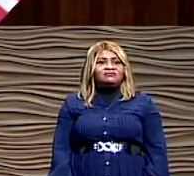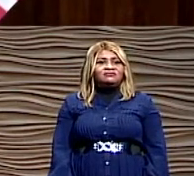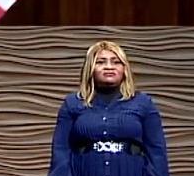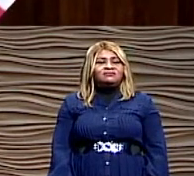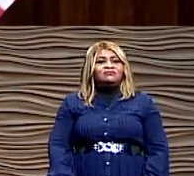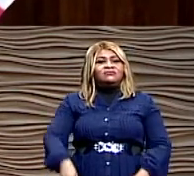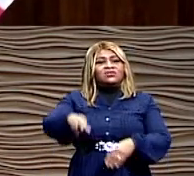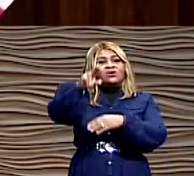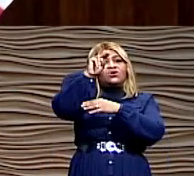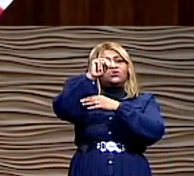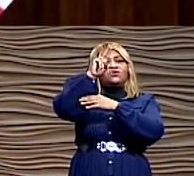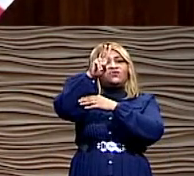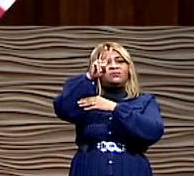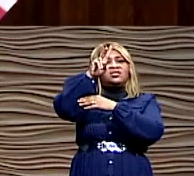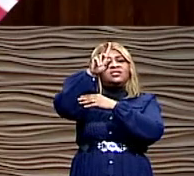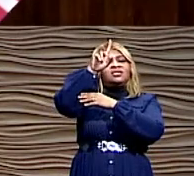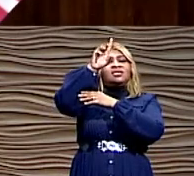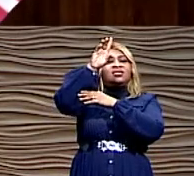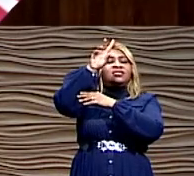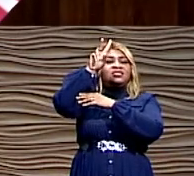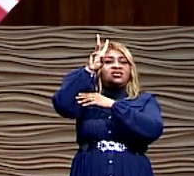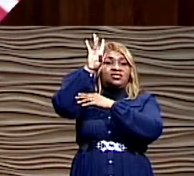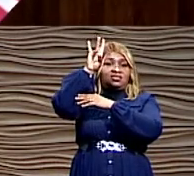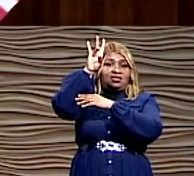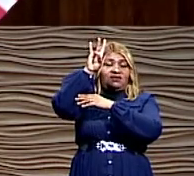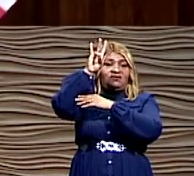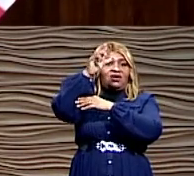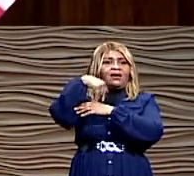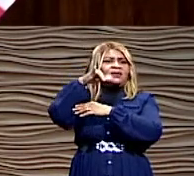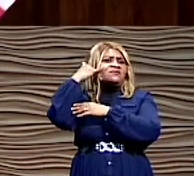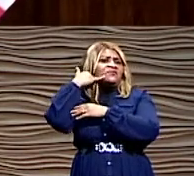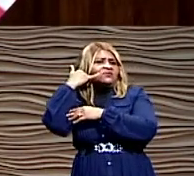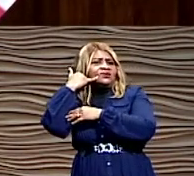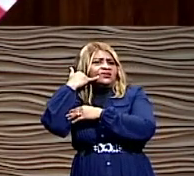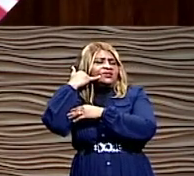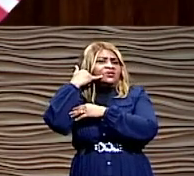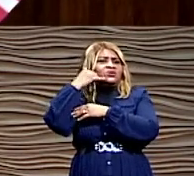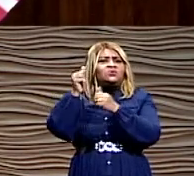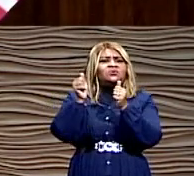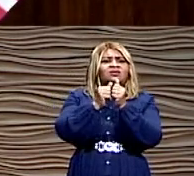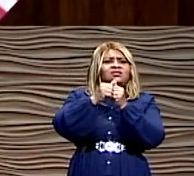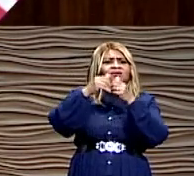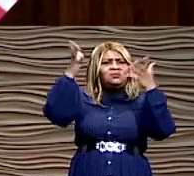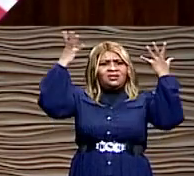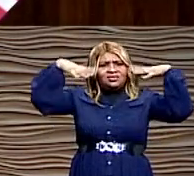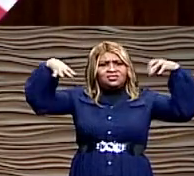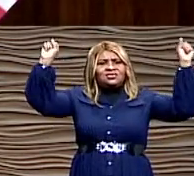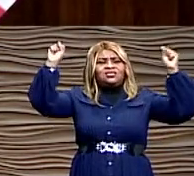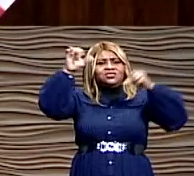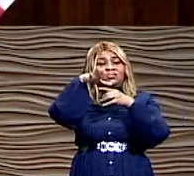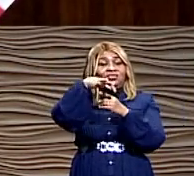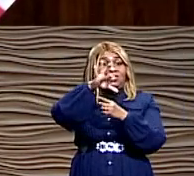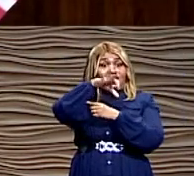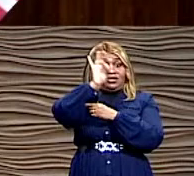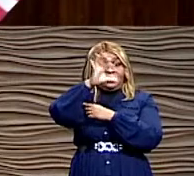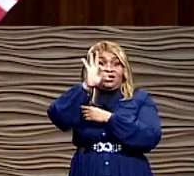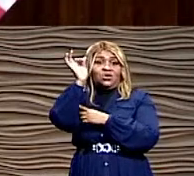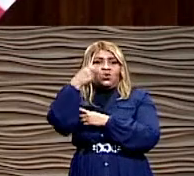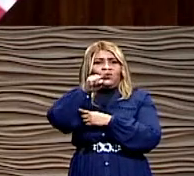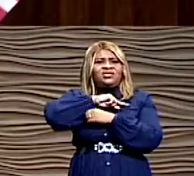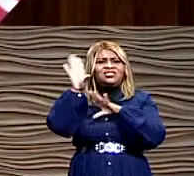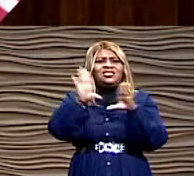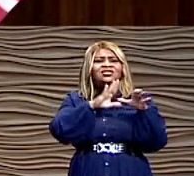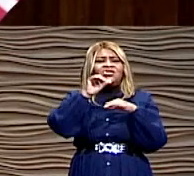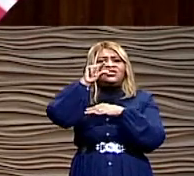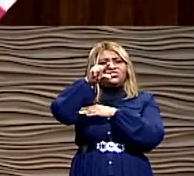On November 7th, 2020, I remember that phone call with the President-elect like it was yesterday. We did it, Joe,